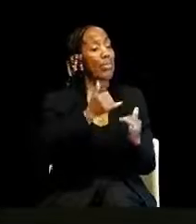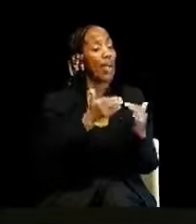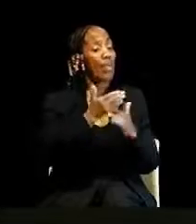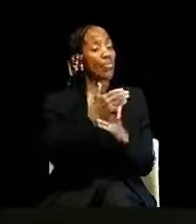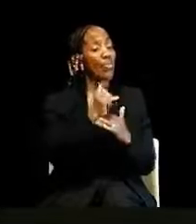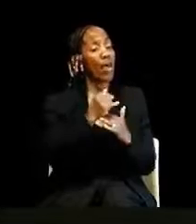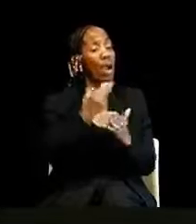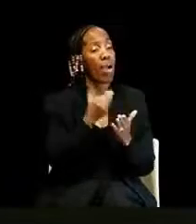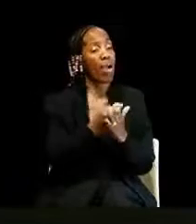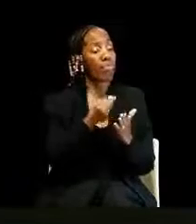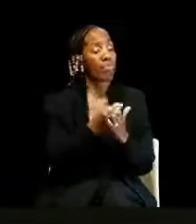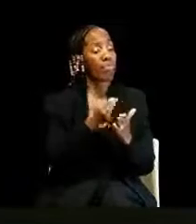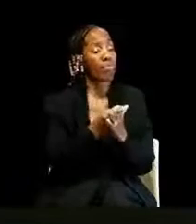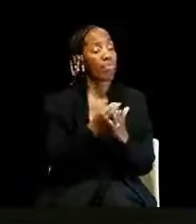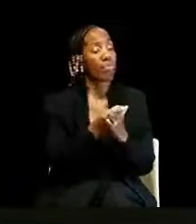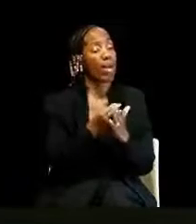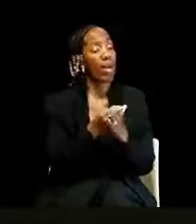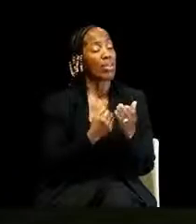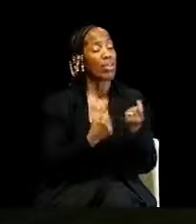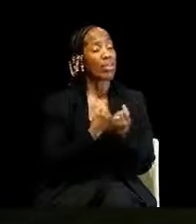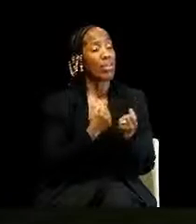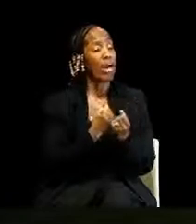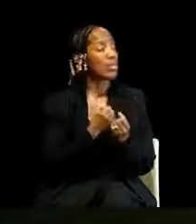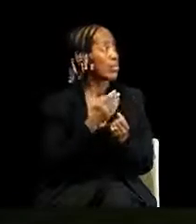fiscal sponsor at Maryland Art Place. So it's